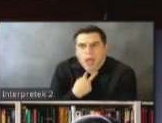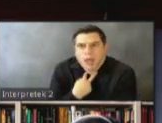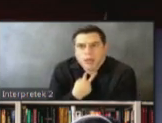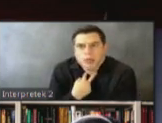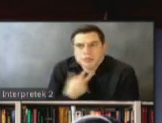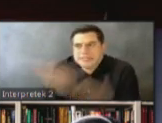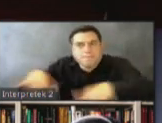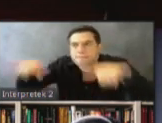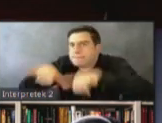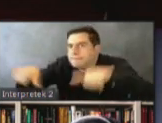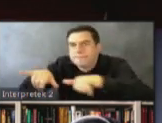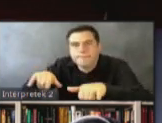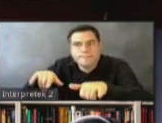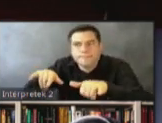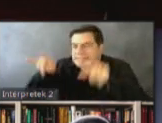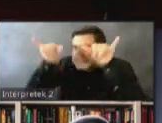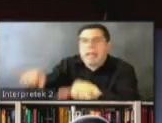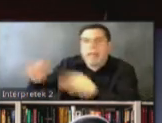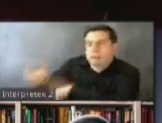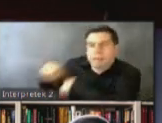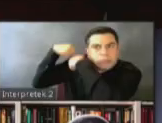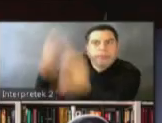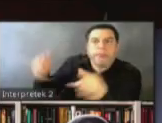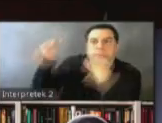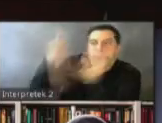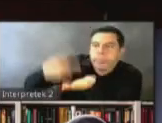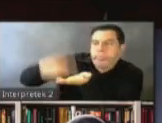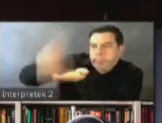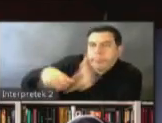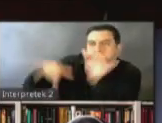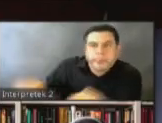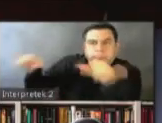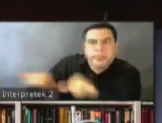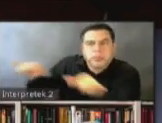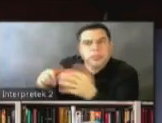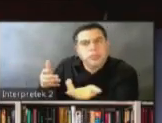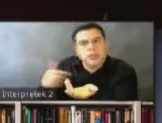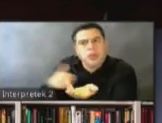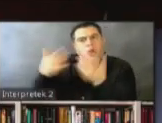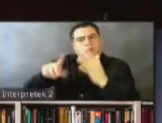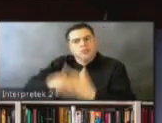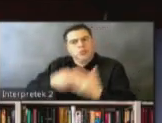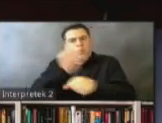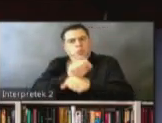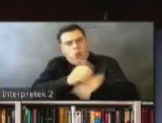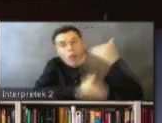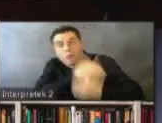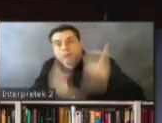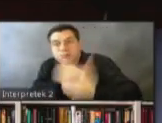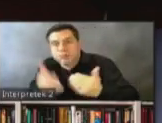years now. We have actively been working towards the similar recommendations that I've heard today,